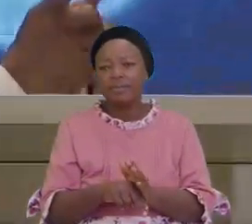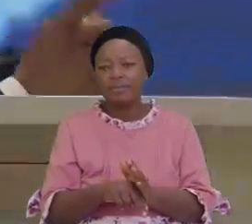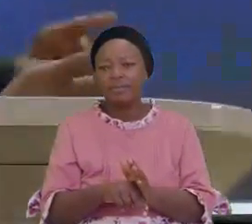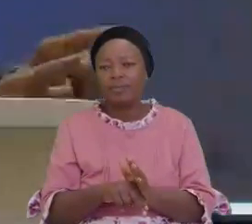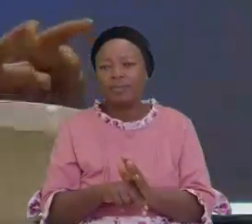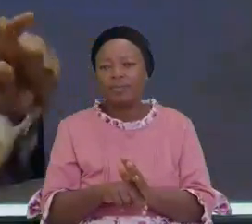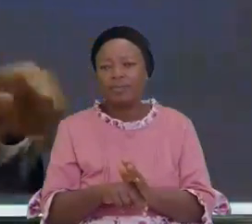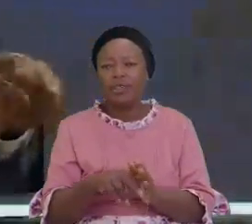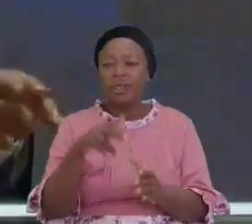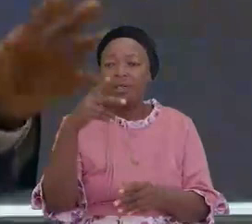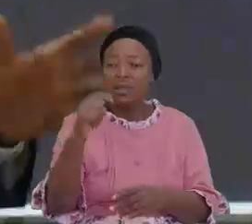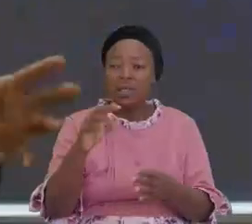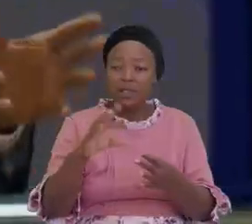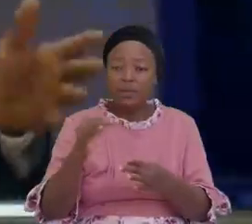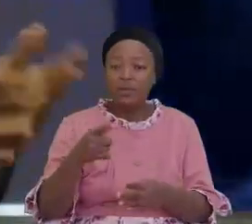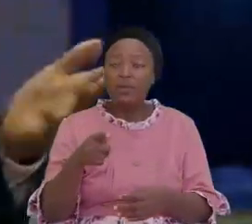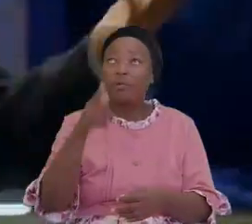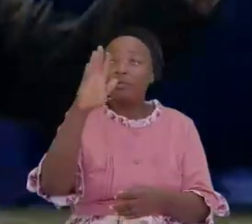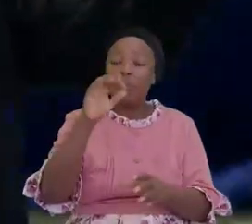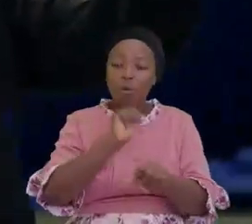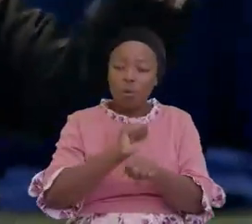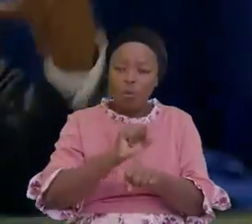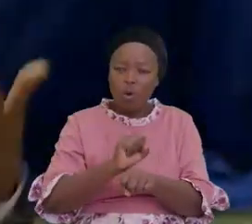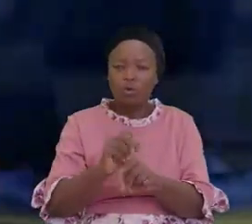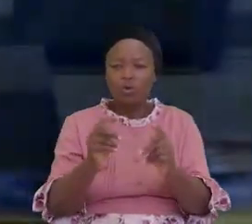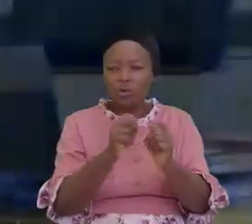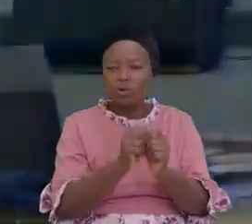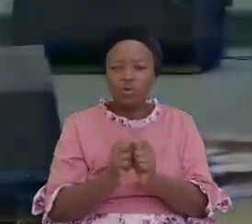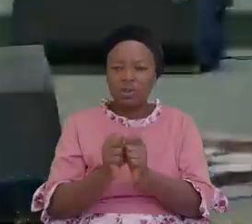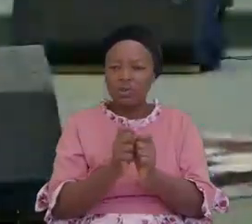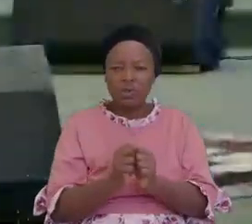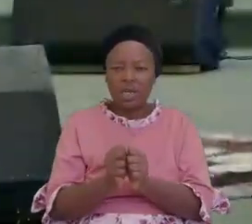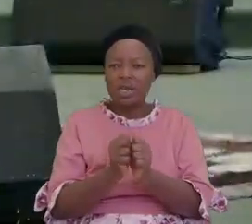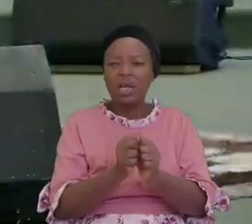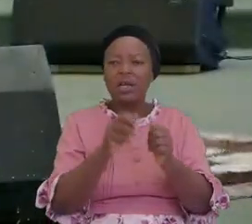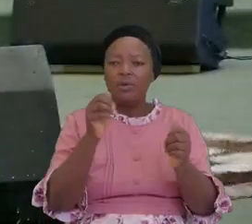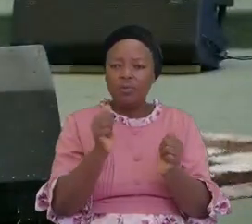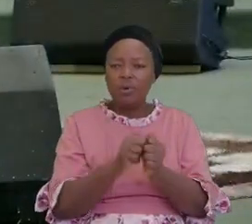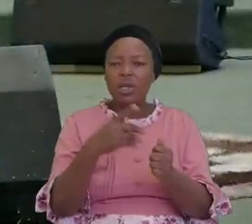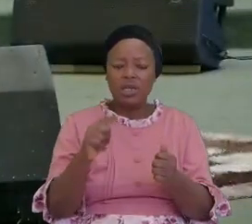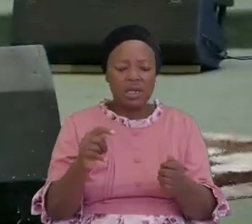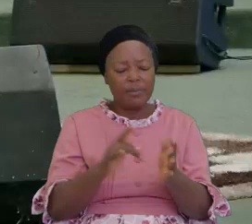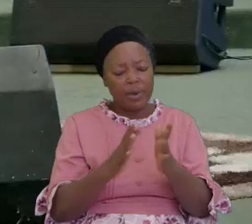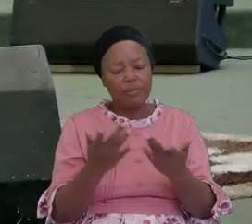The Spirit of God walks with the Scriptures from God.